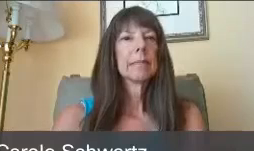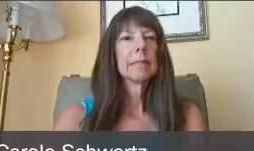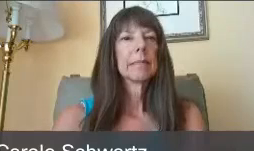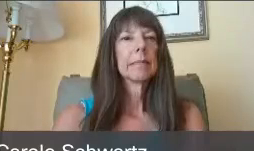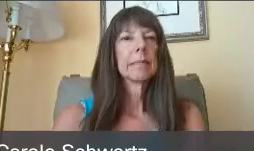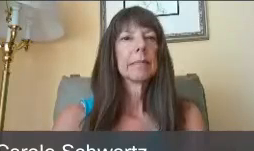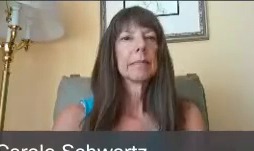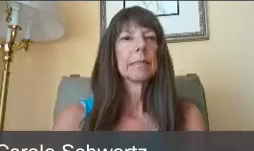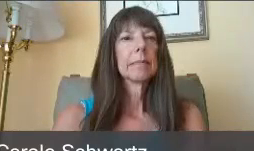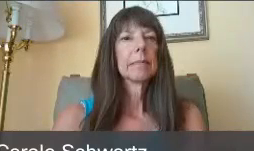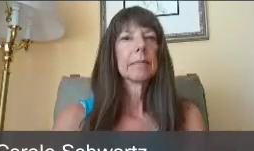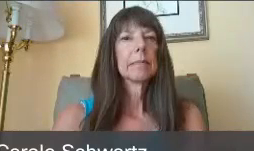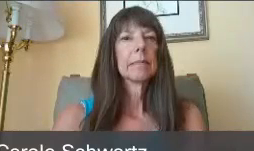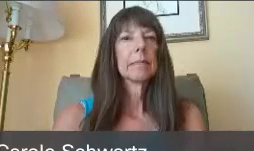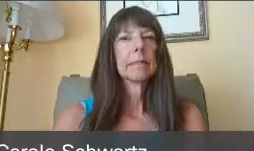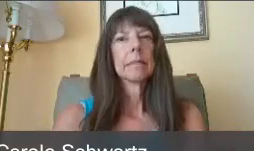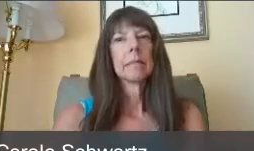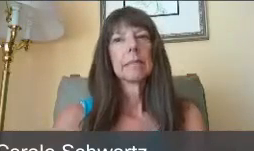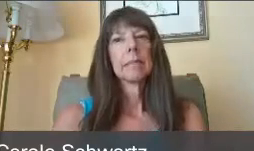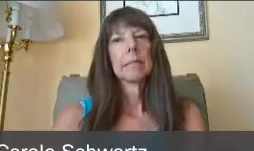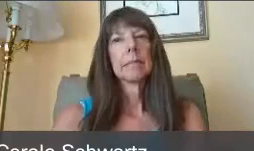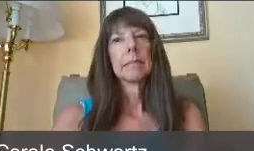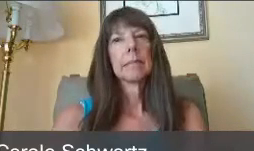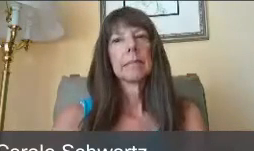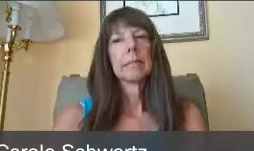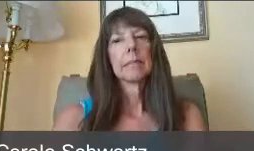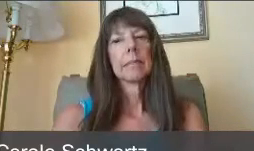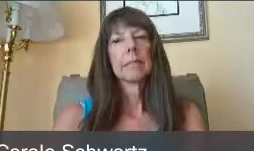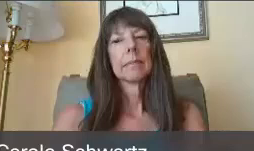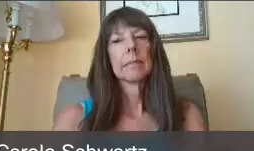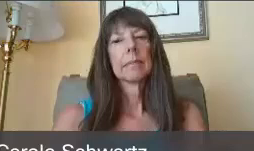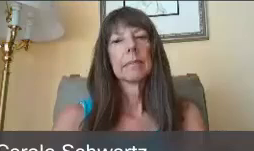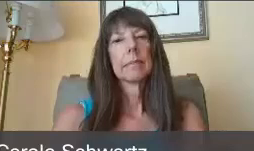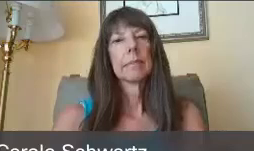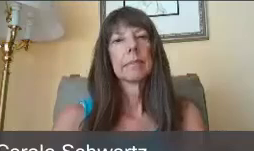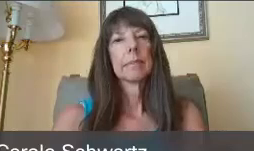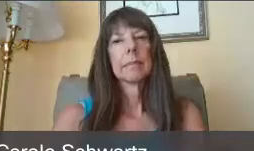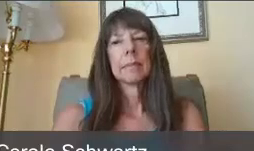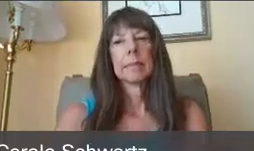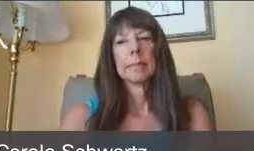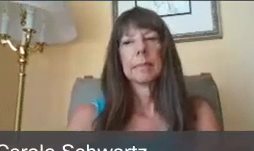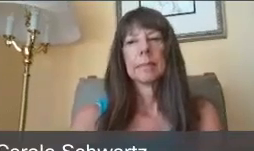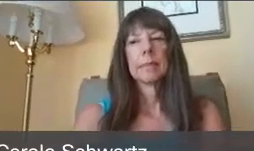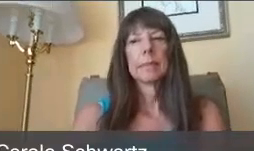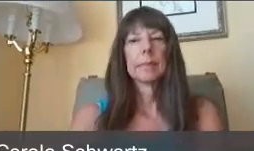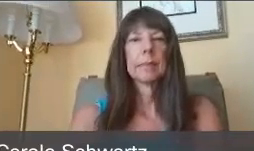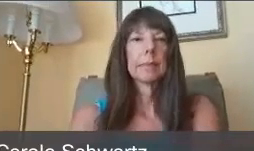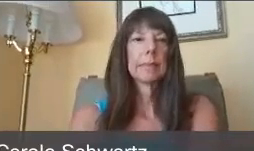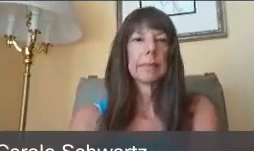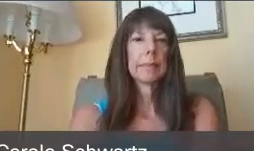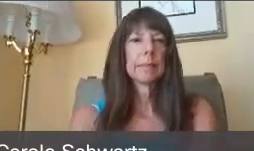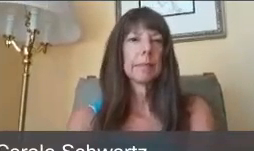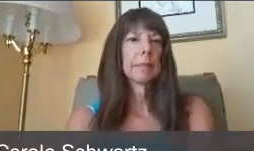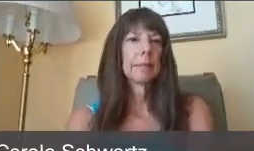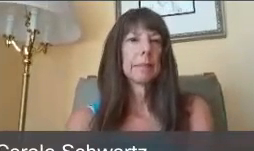Khalil. We used a 2016 version. There is a 2010 version. However, we wanted the most recent version,